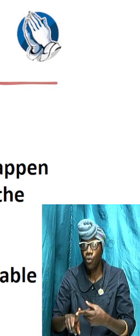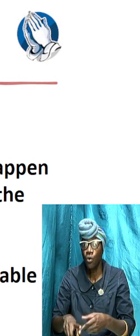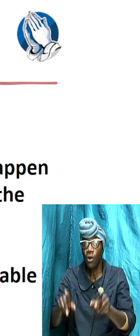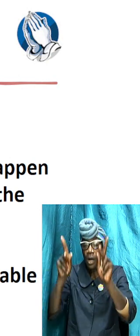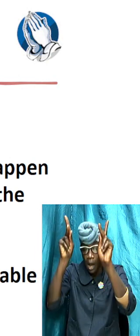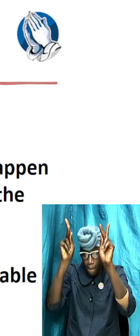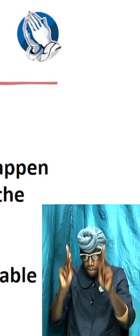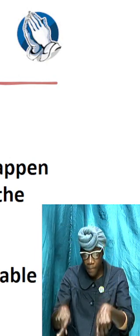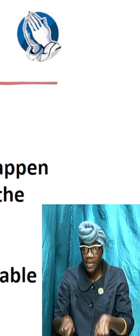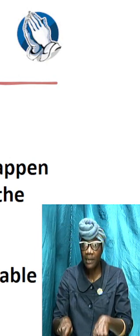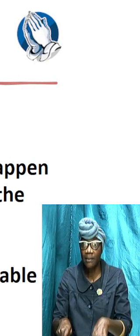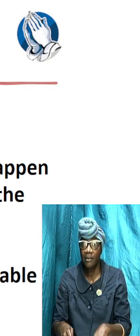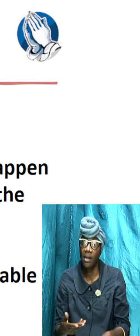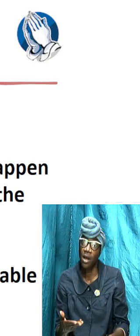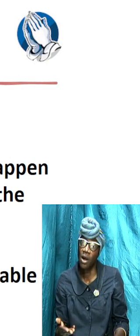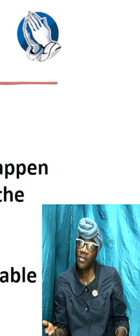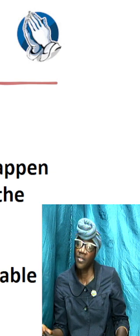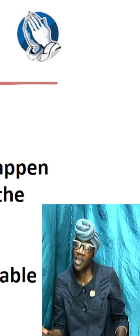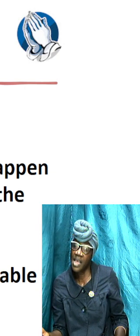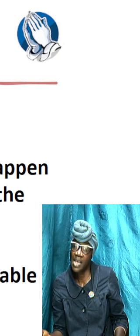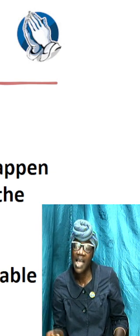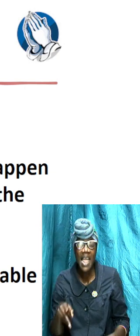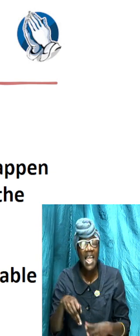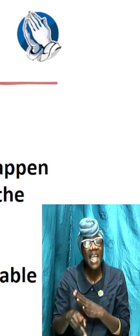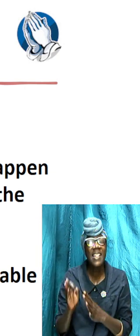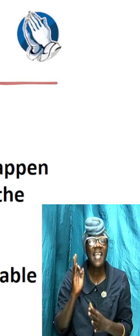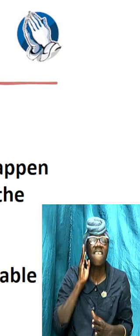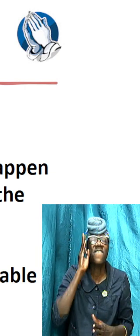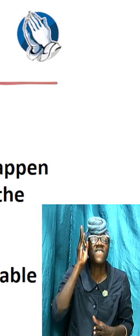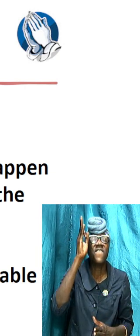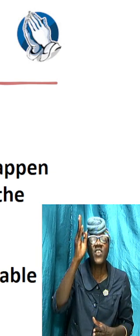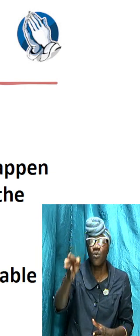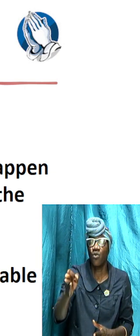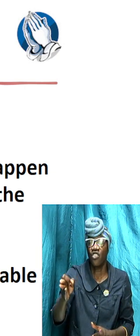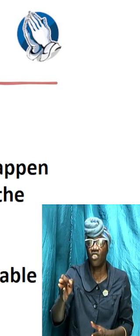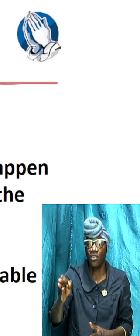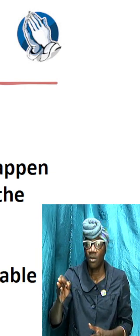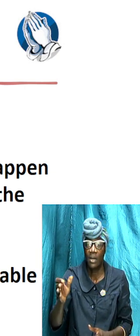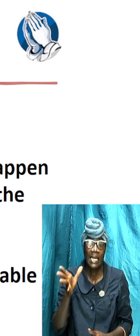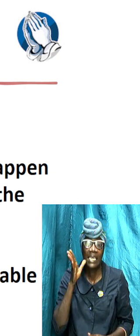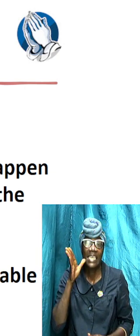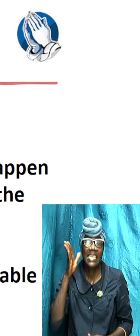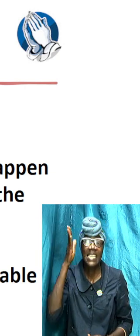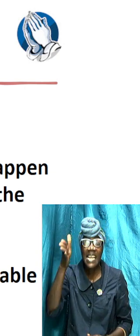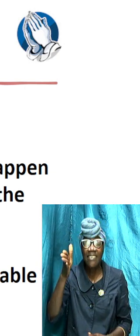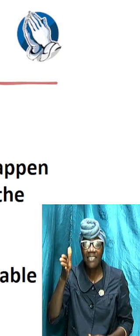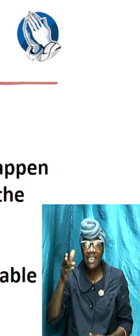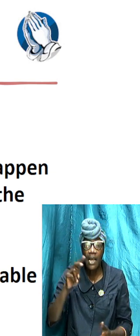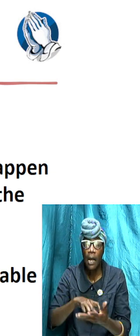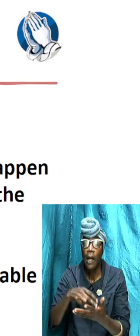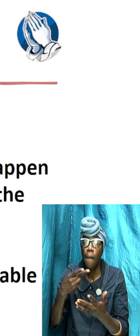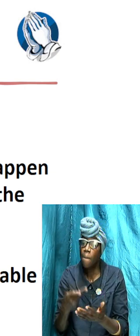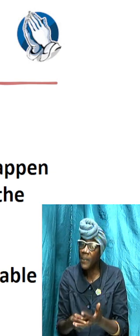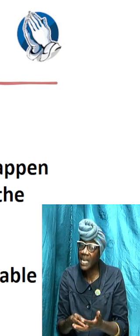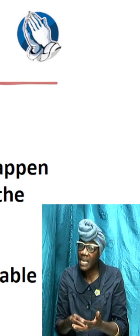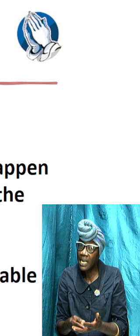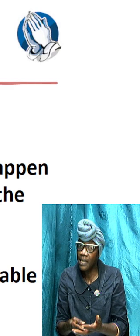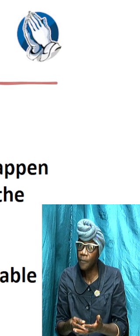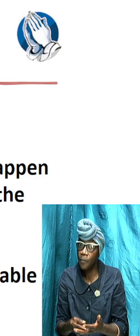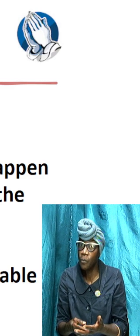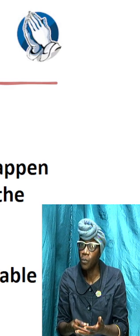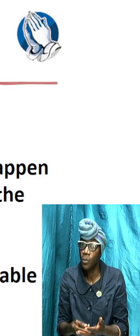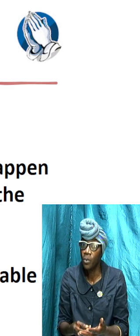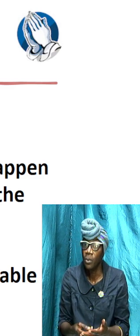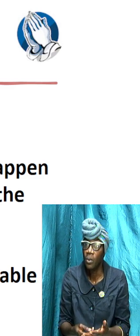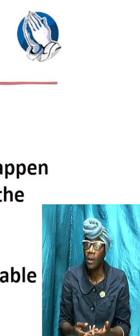particular person or thing in the future. Let me say that again. Our destiny can be defined as the events that